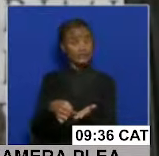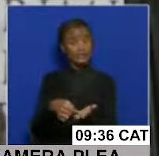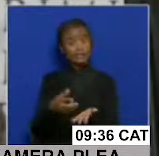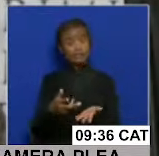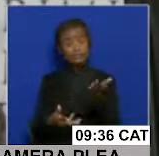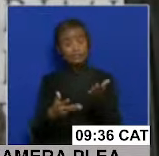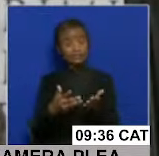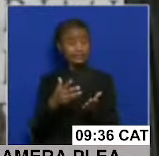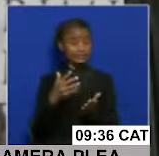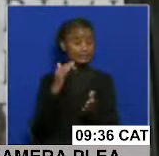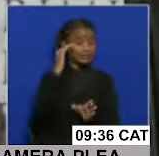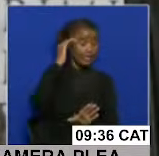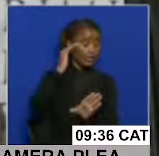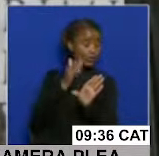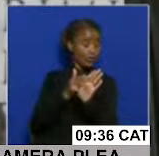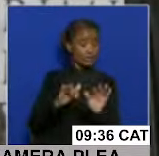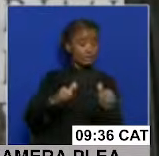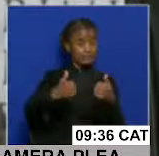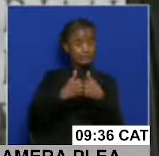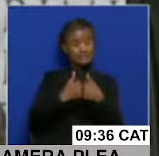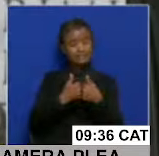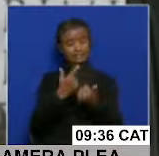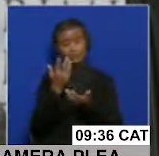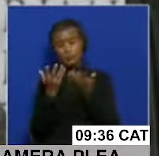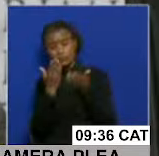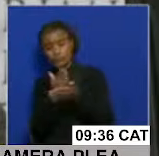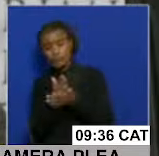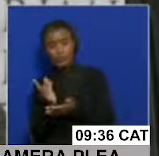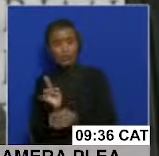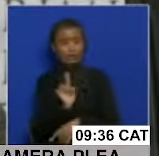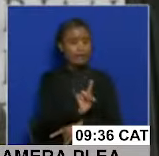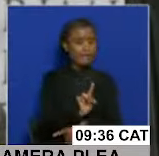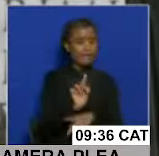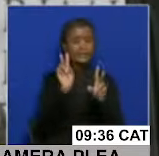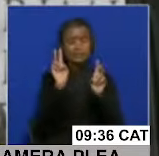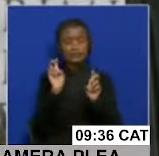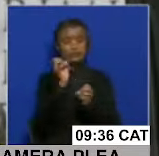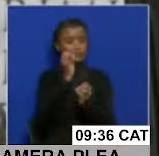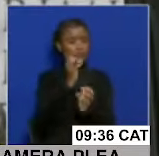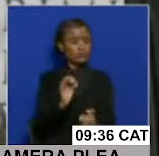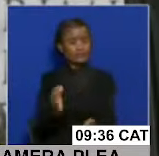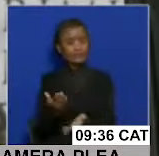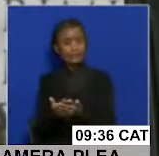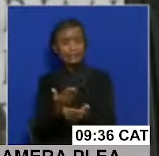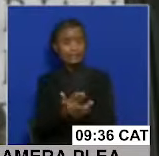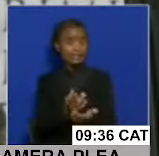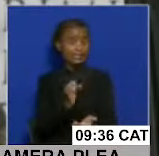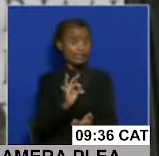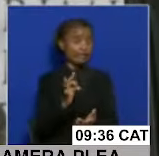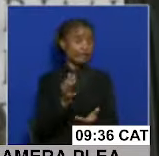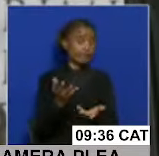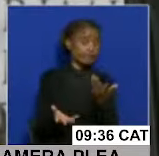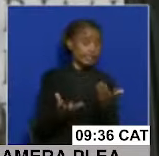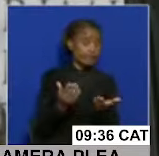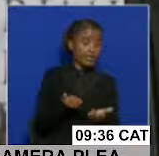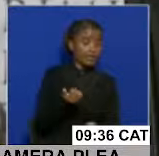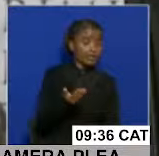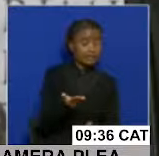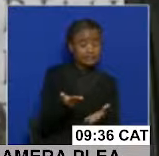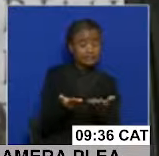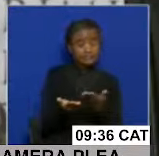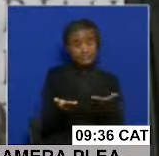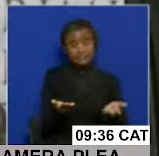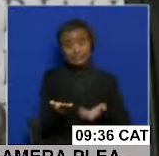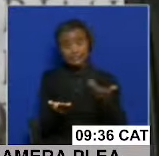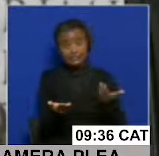challenges about testifying to the matters that she intends to testify to. So, although I accept